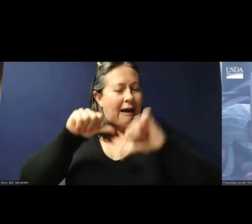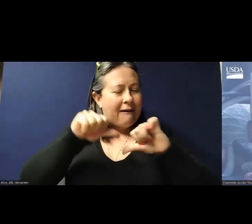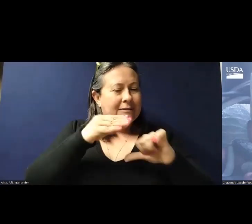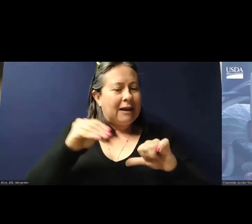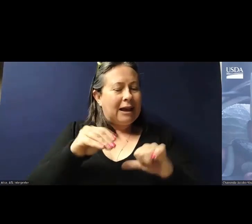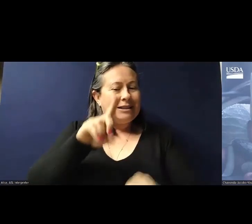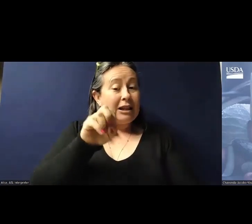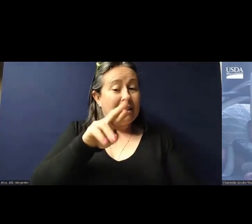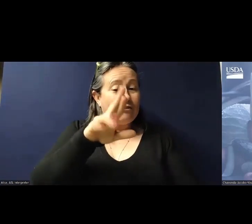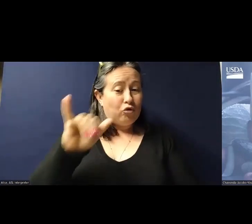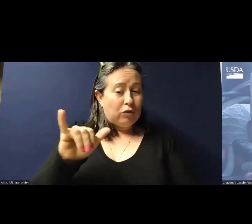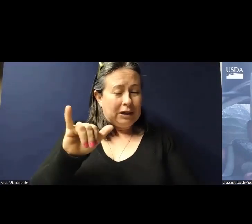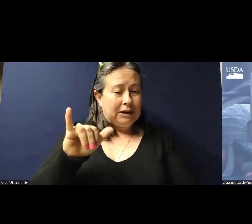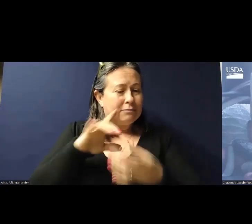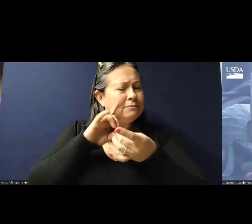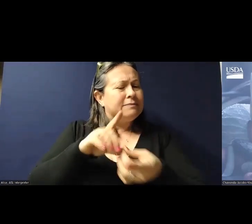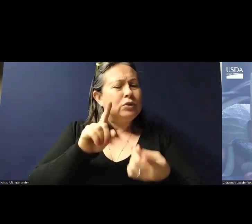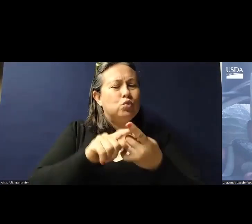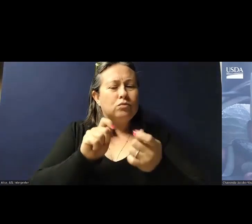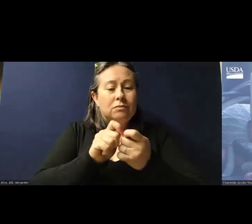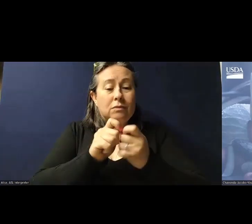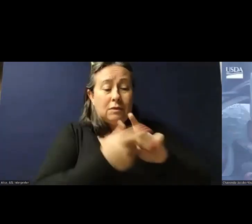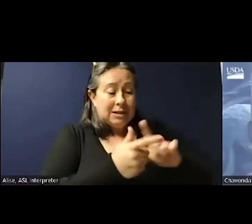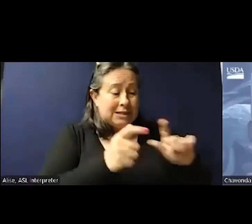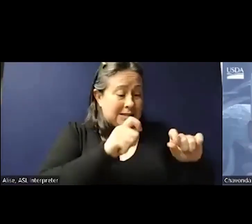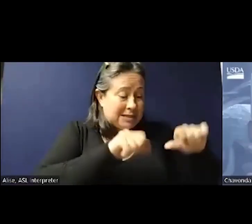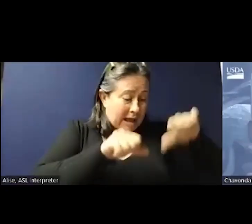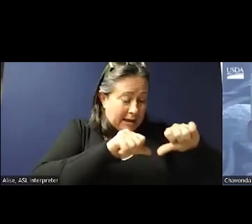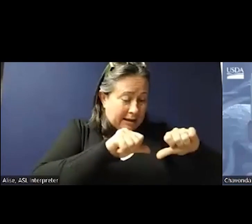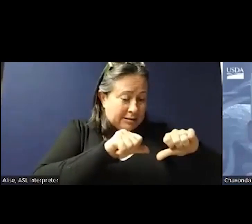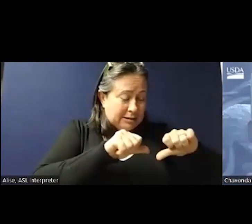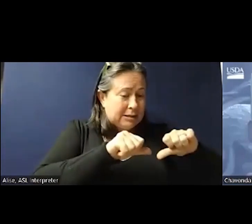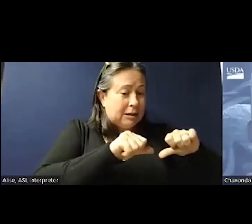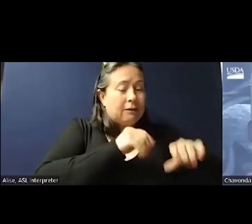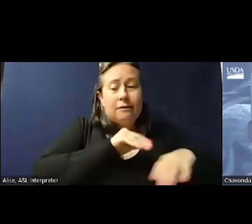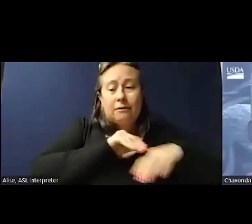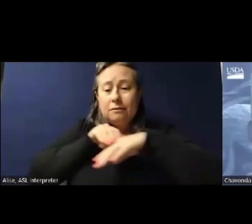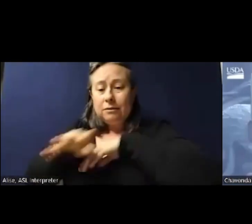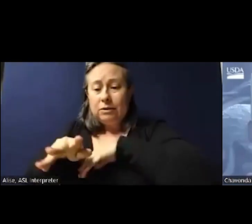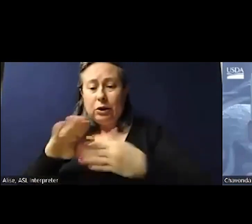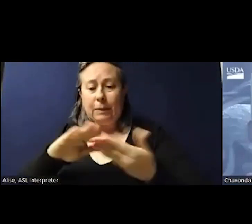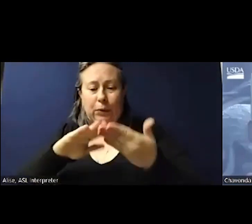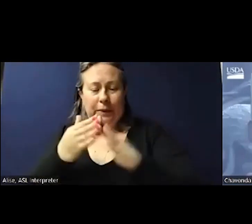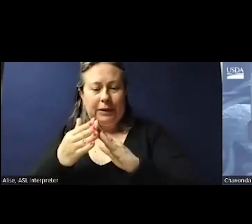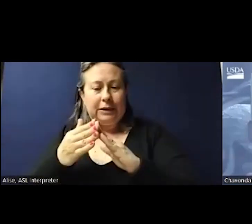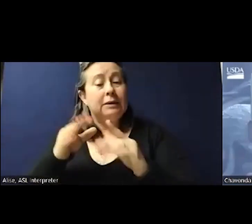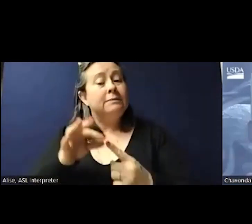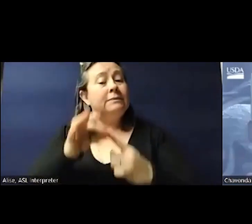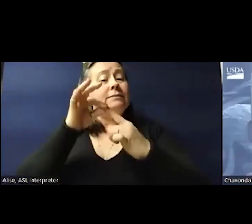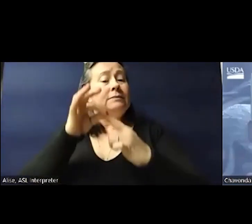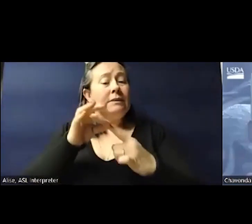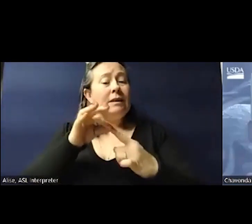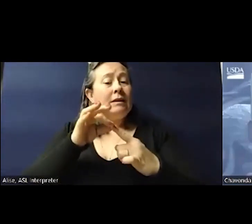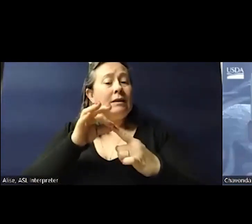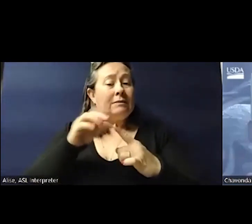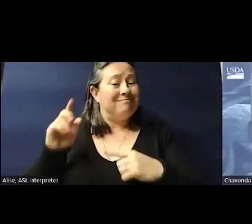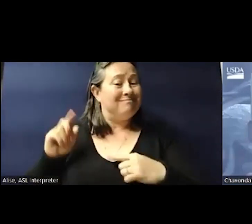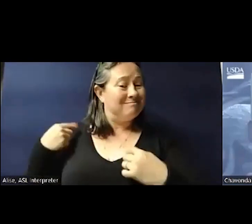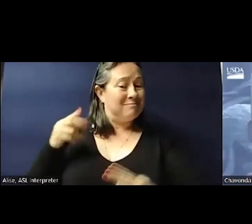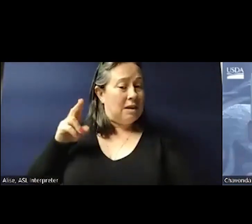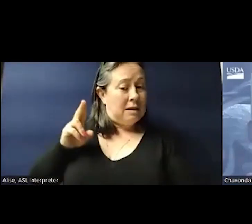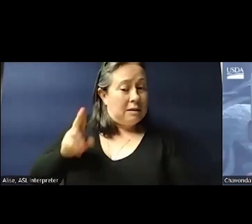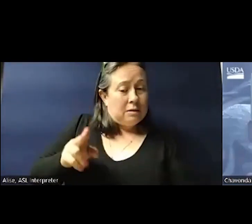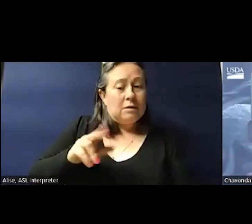emphasis on the importance of translating science with impact for communities, especially for historically underserved